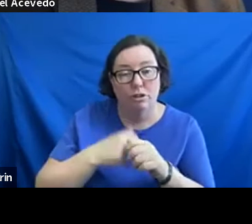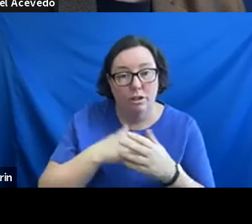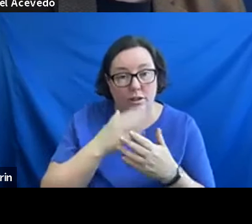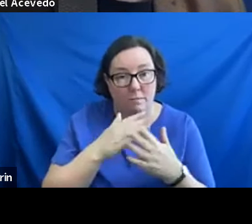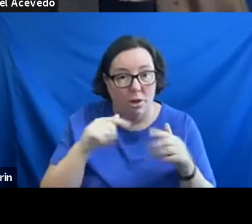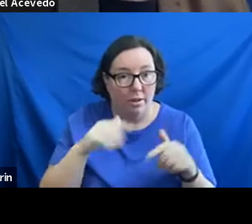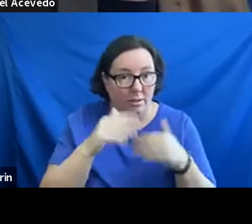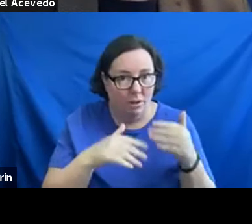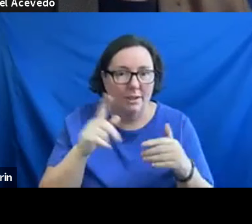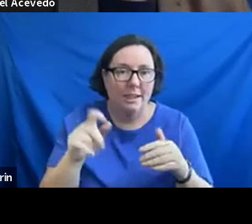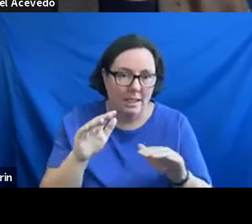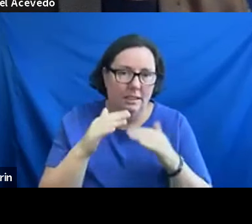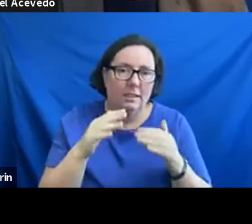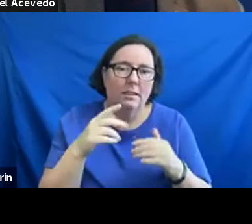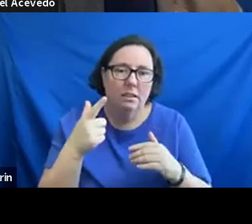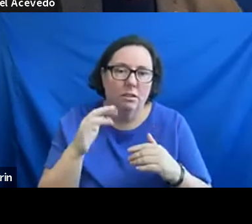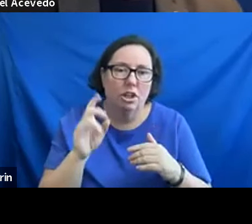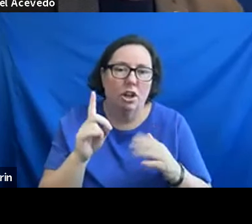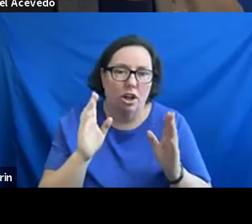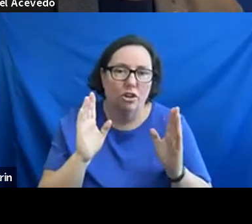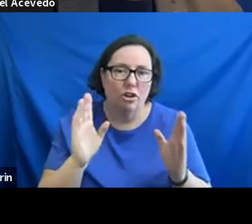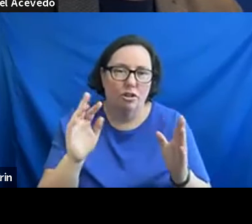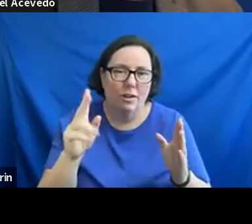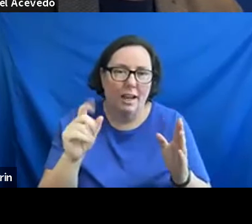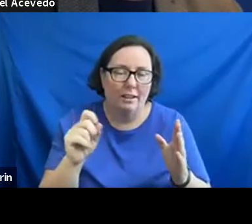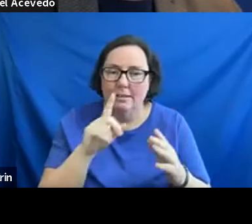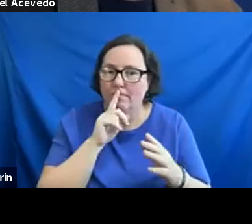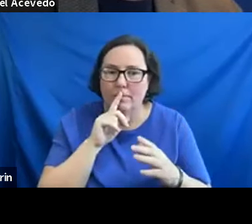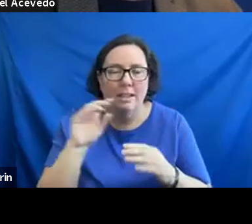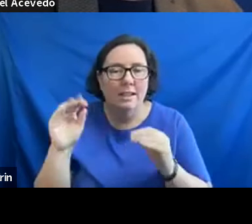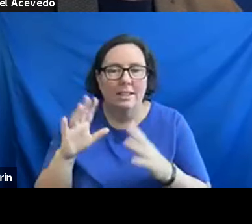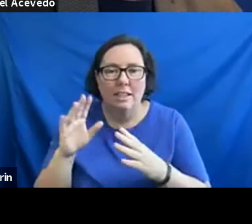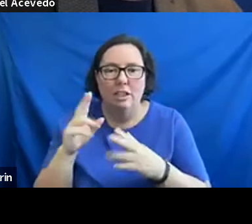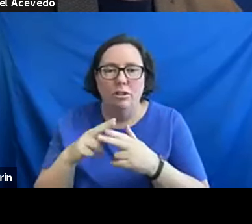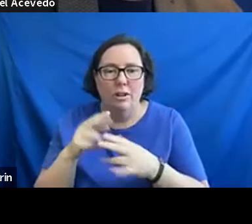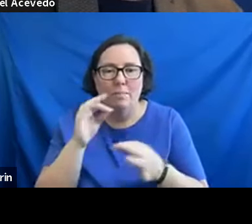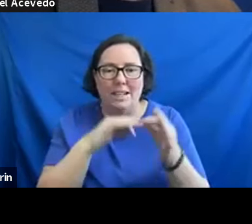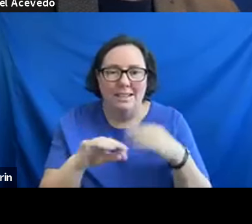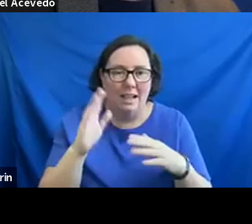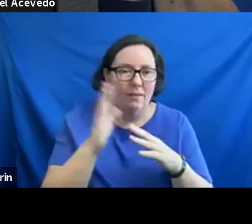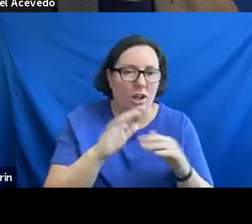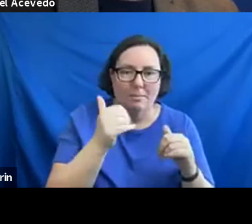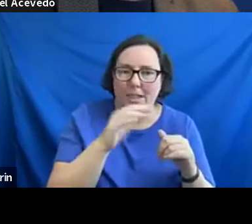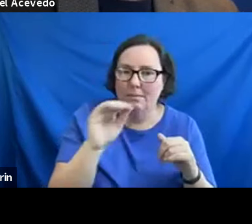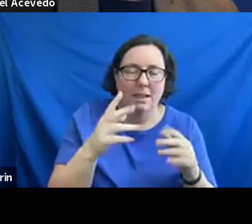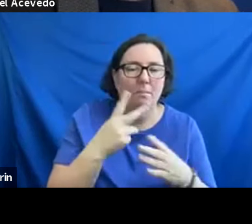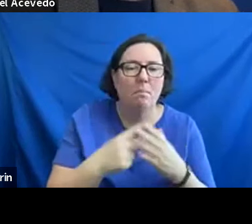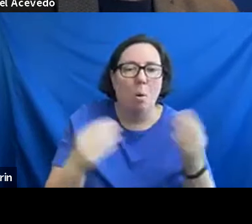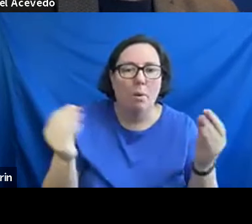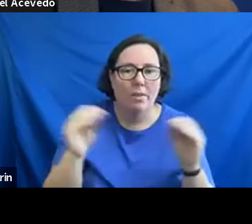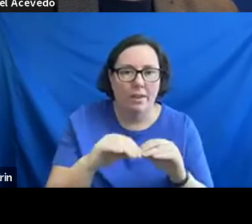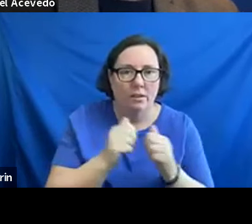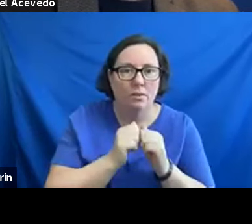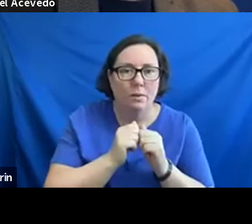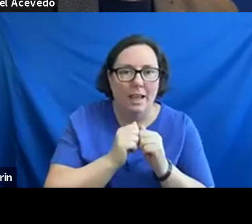would not use teacher nomination instead of 10%, top 10%. I would use them together. So